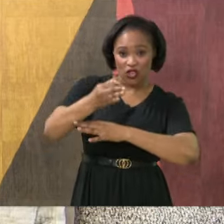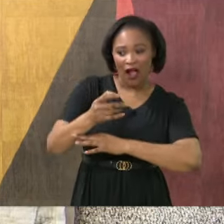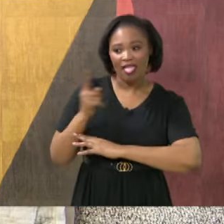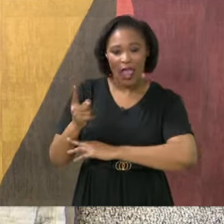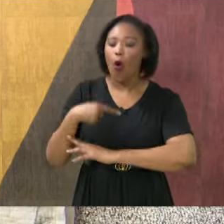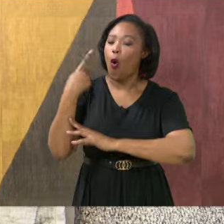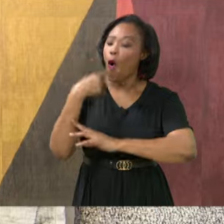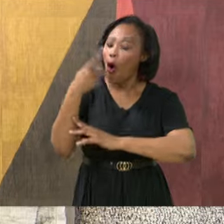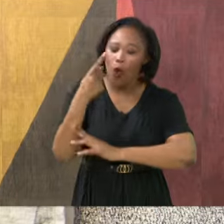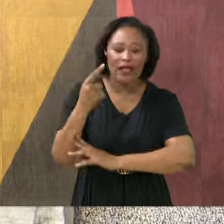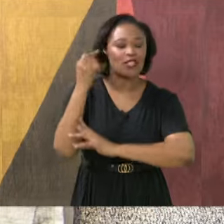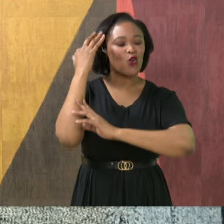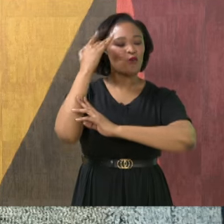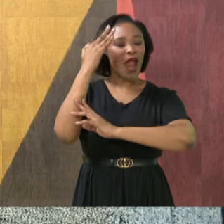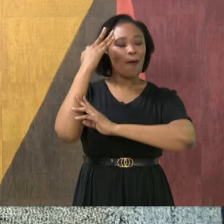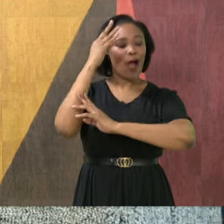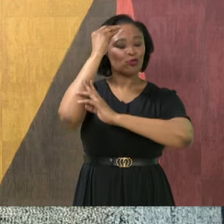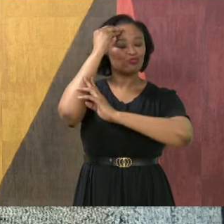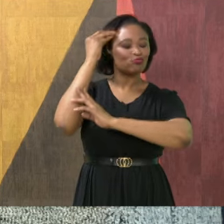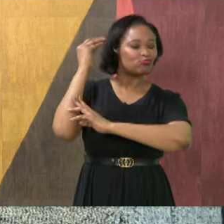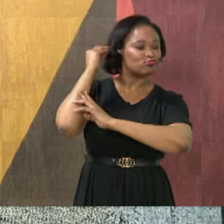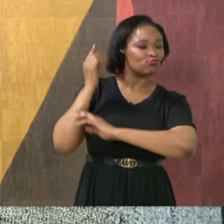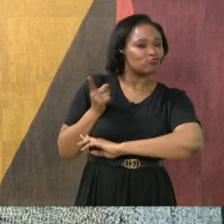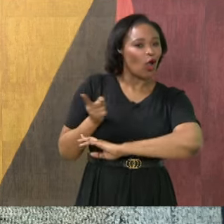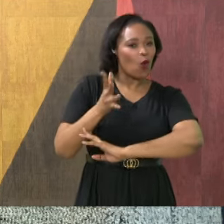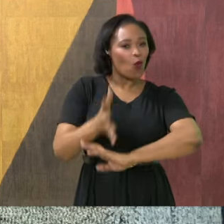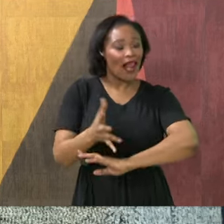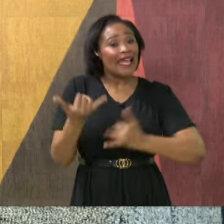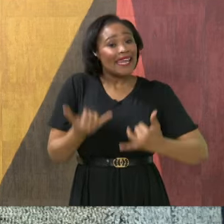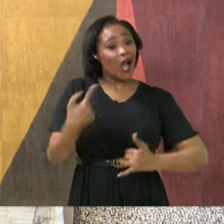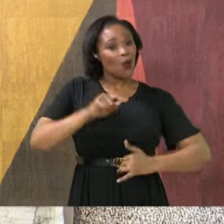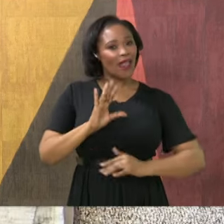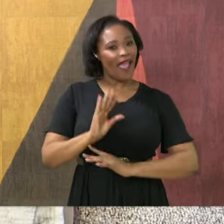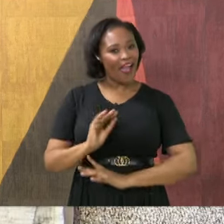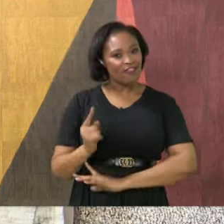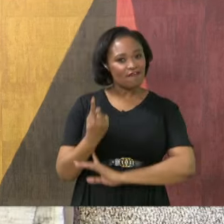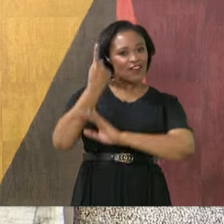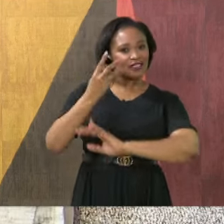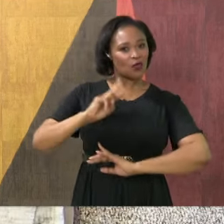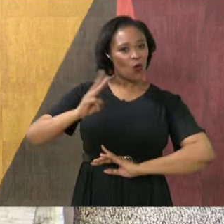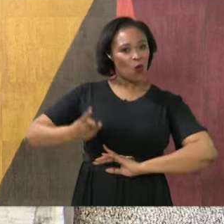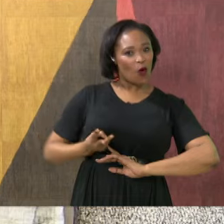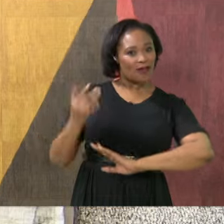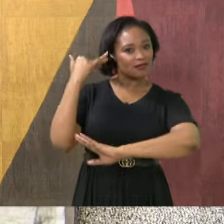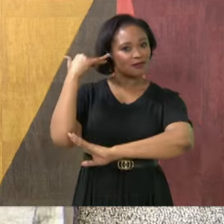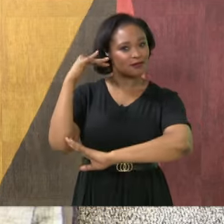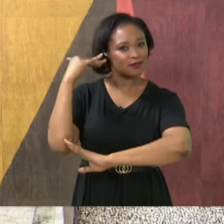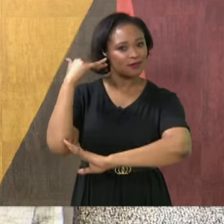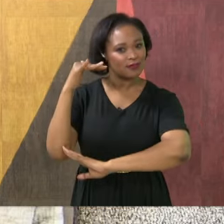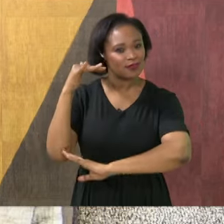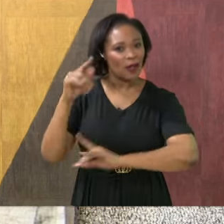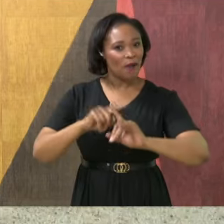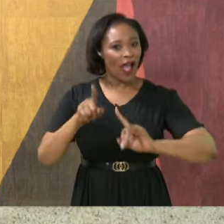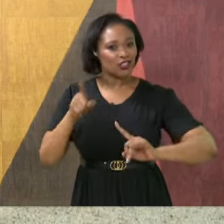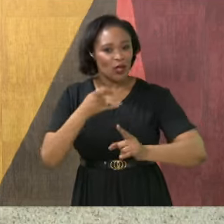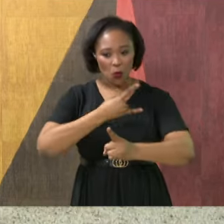today we are sitting down with Mia LaRoux, the first hearing impaired Miss SA ever. And also, she's so hilarious. Oh,